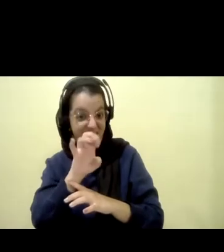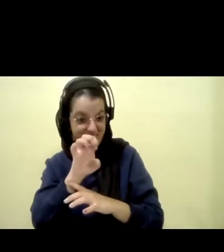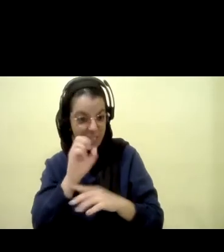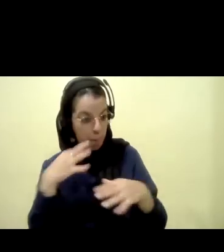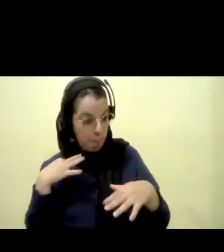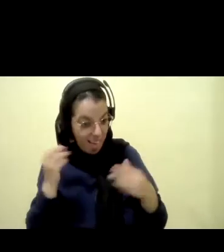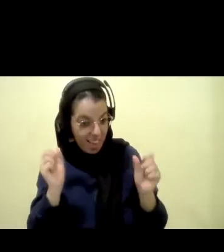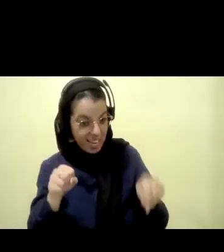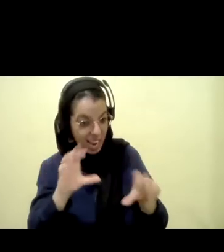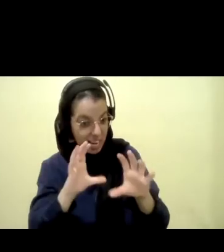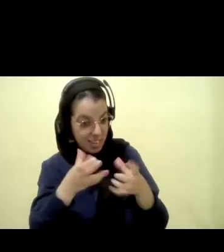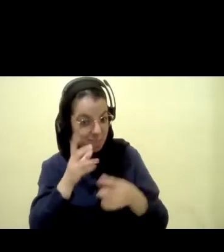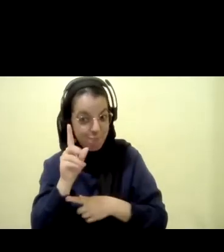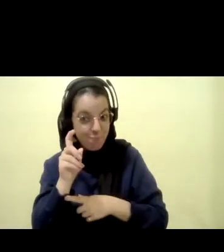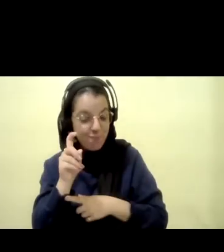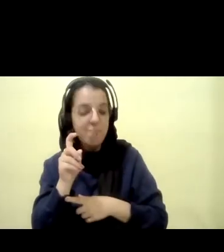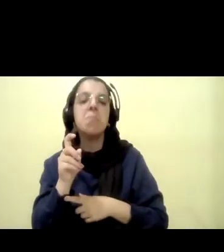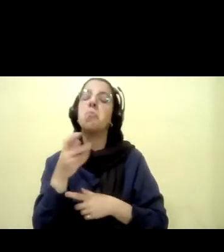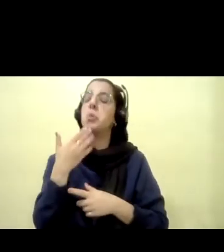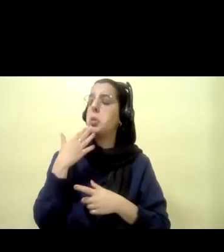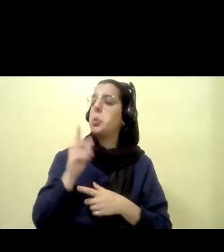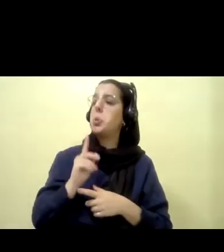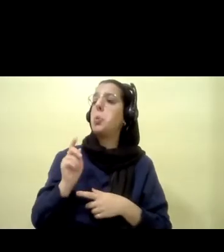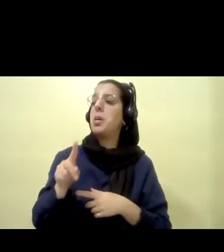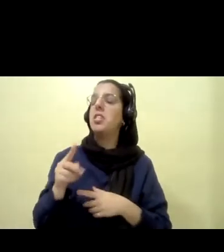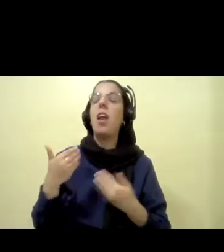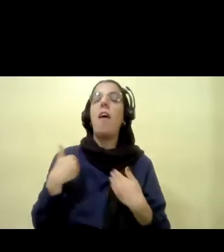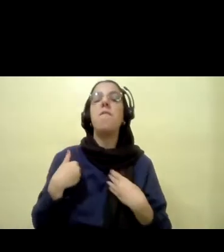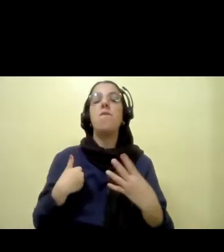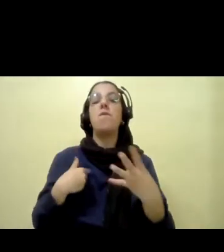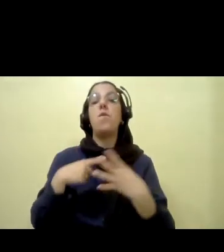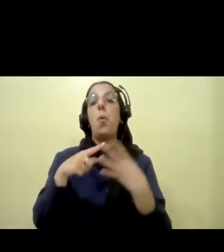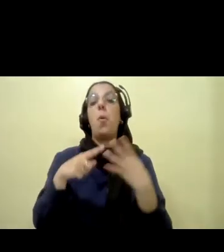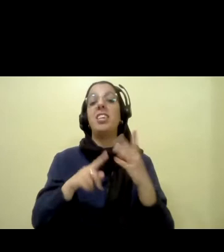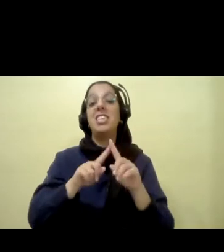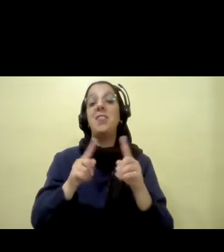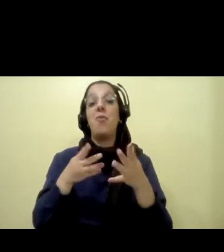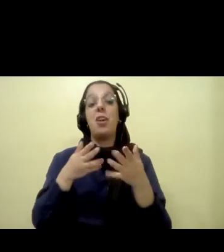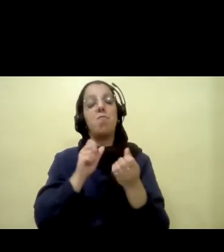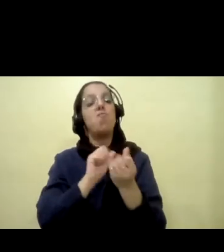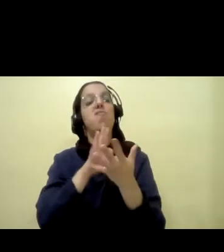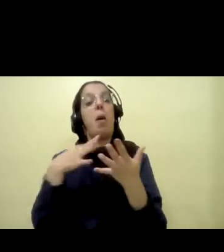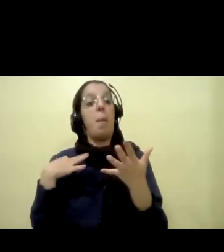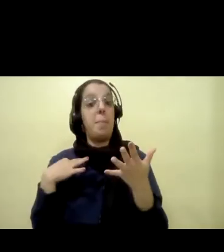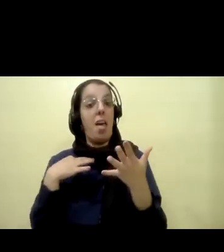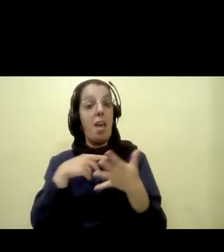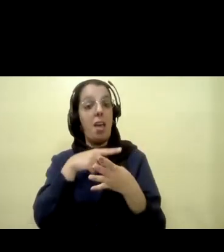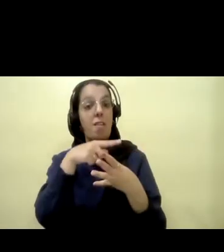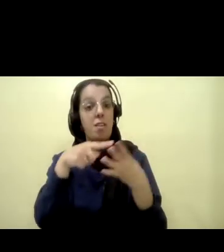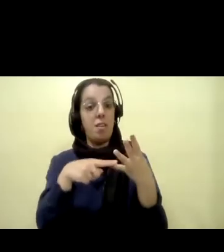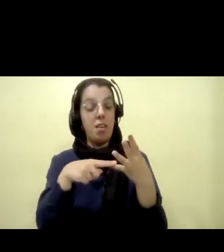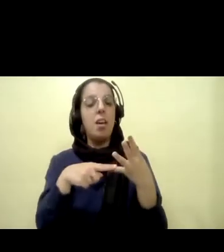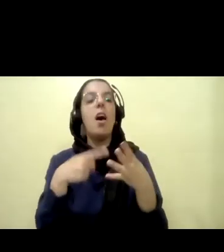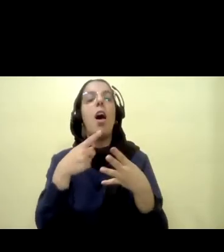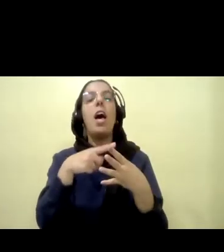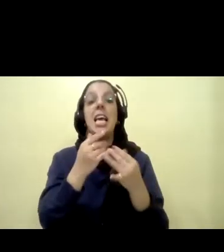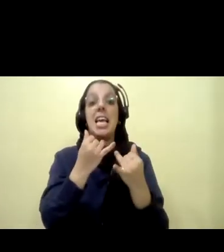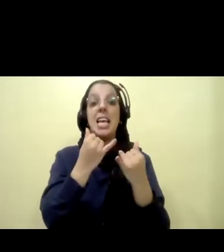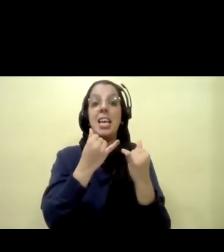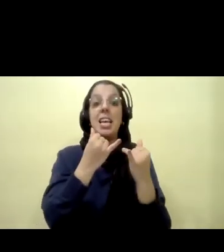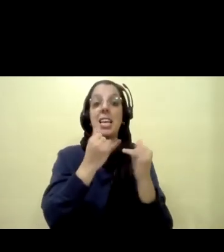there's sort of 4 different ways that you can apply to this grants program. You can apply as an individual